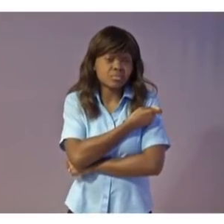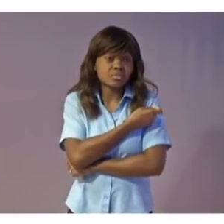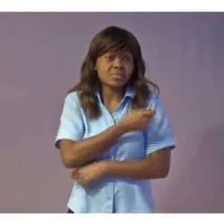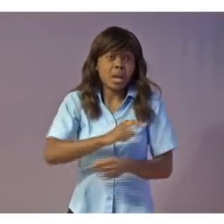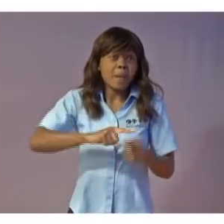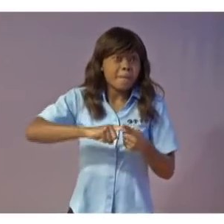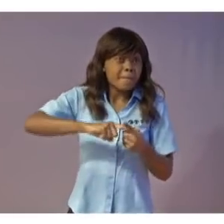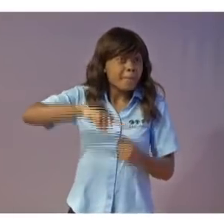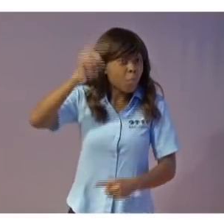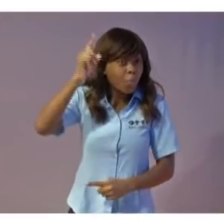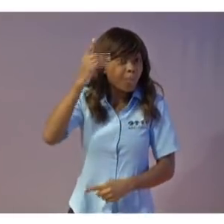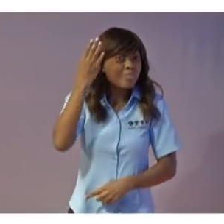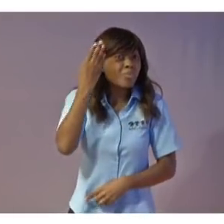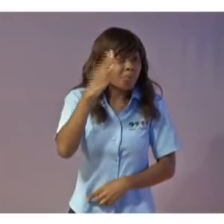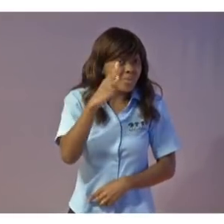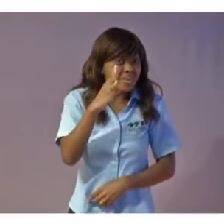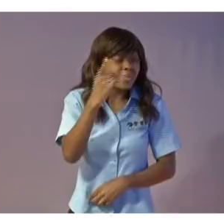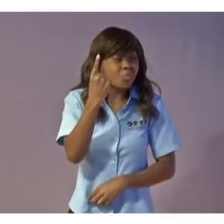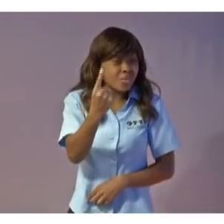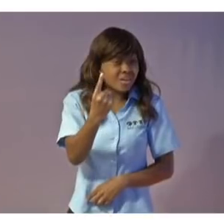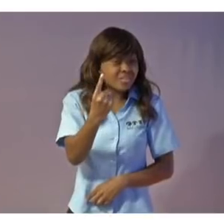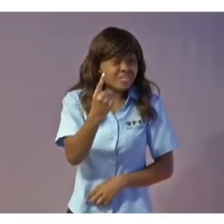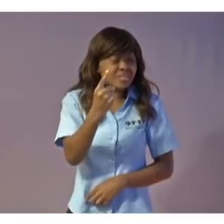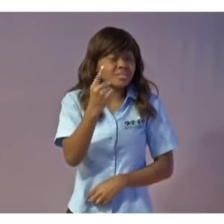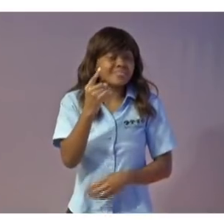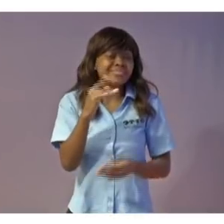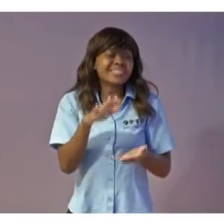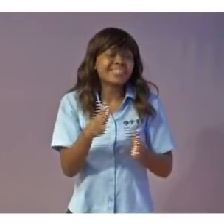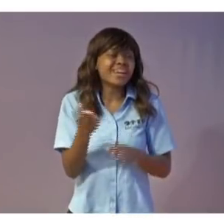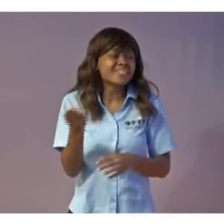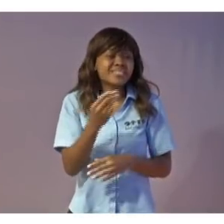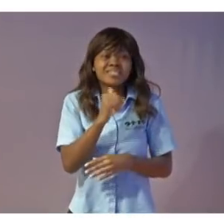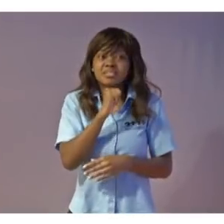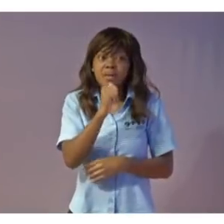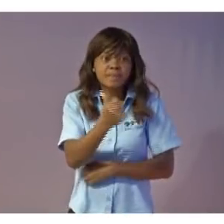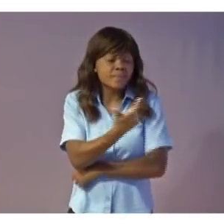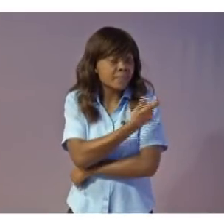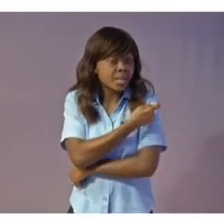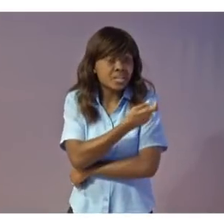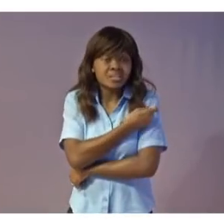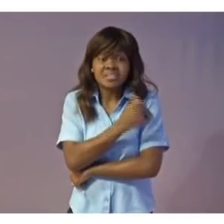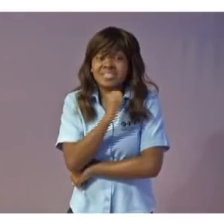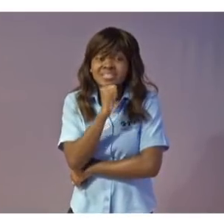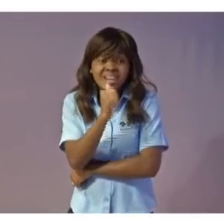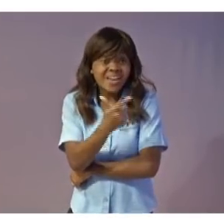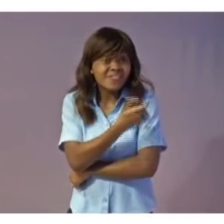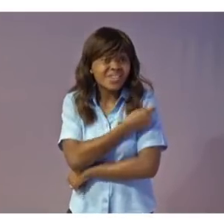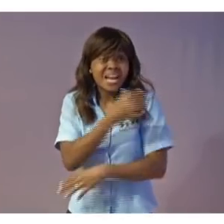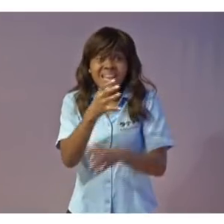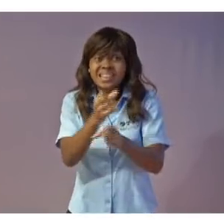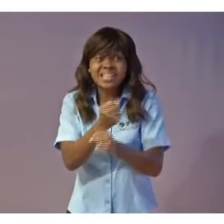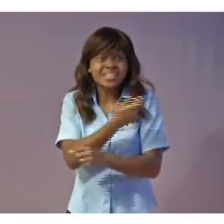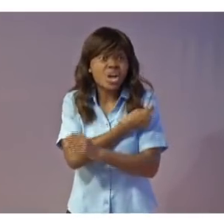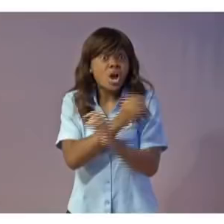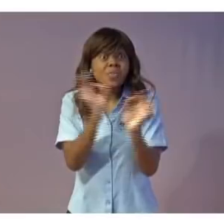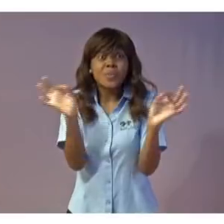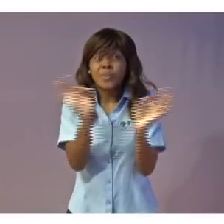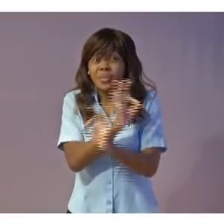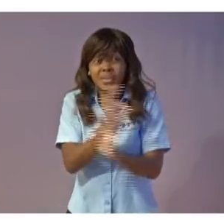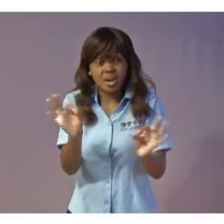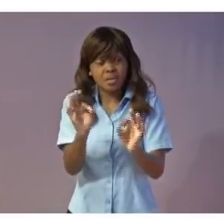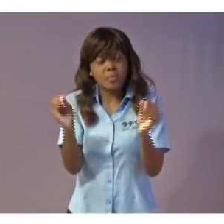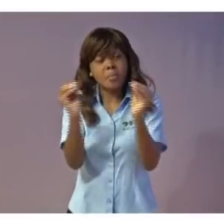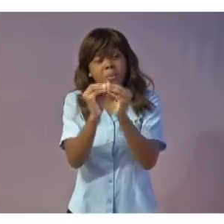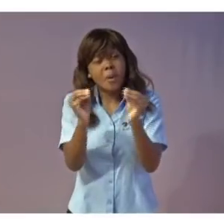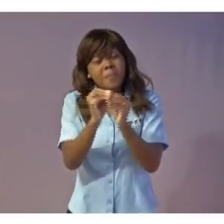your chances of dying from COVID. It will not eliminate or bring it down to near zero. And these